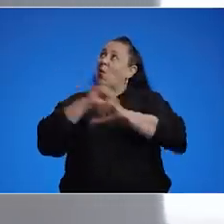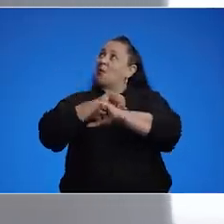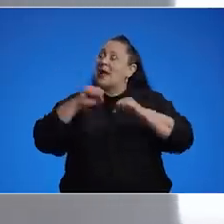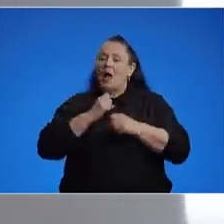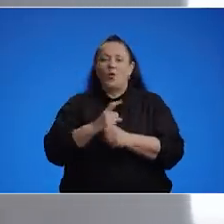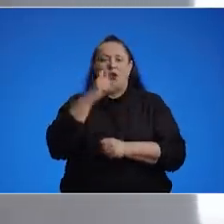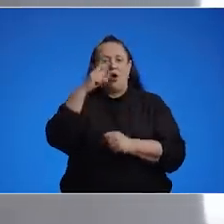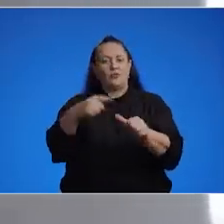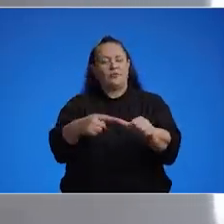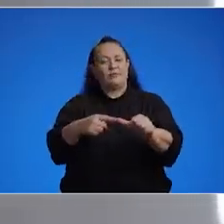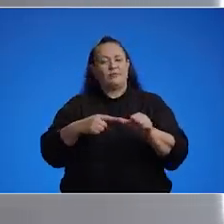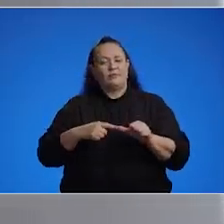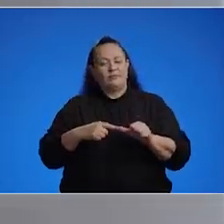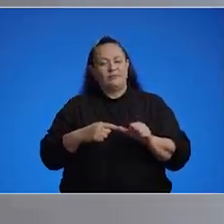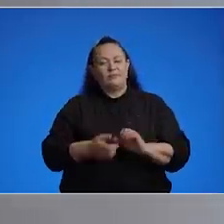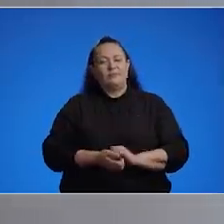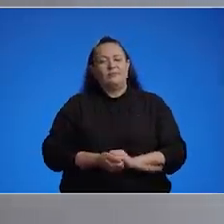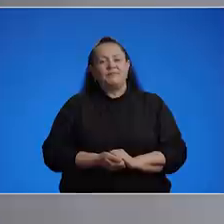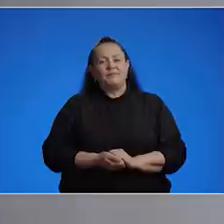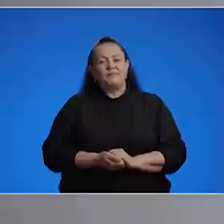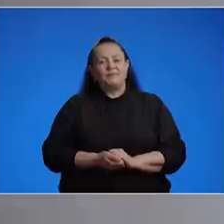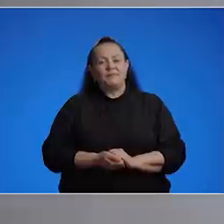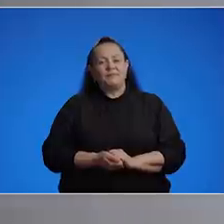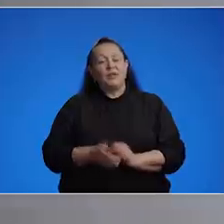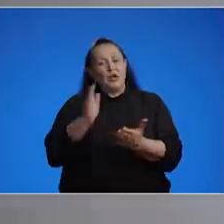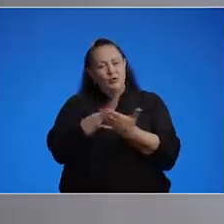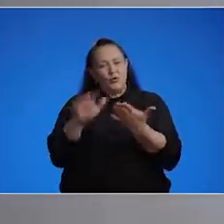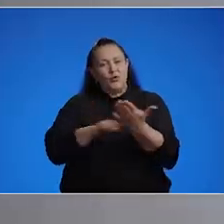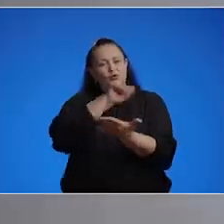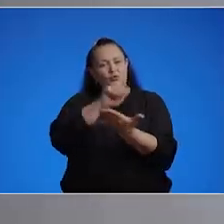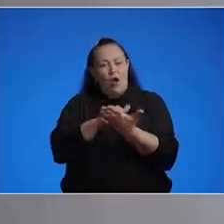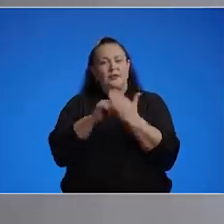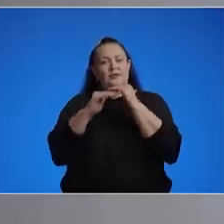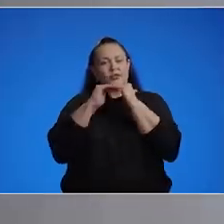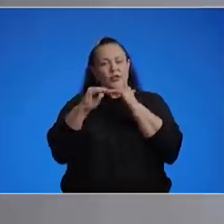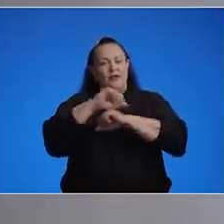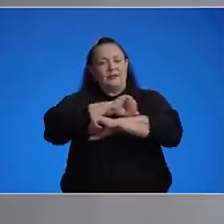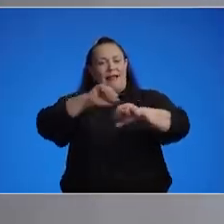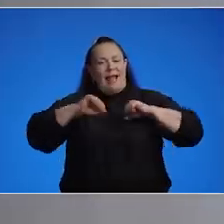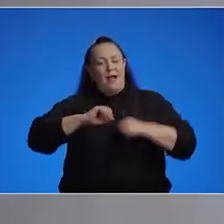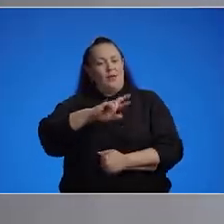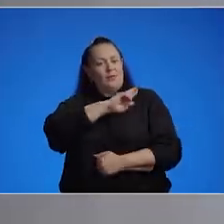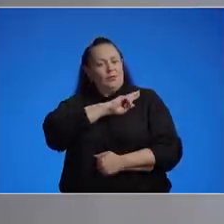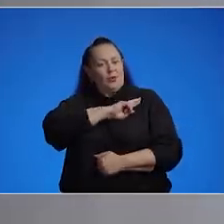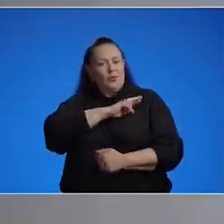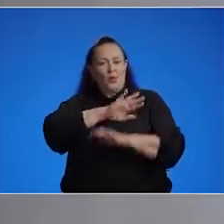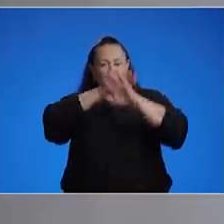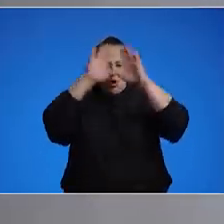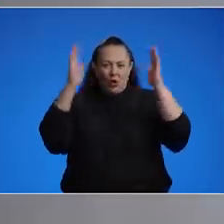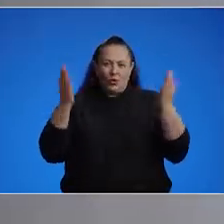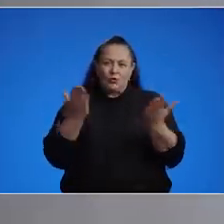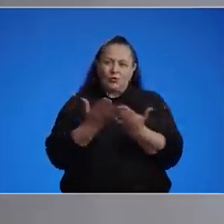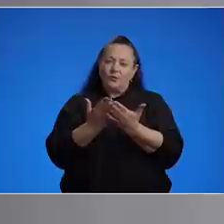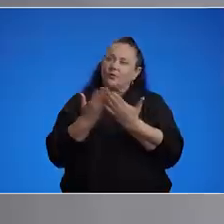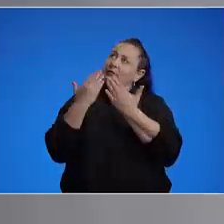Lord our God. It is right and just. It is truly right and just, Our duty and our salvation,